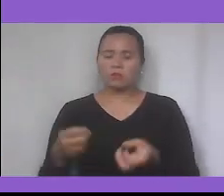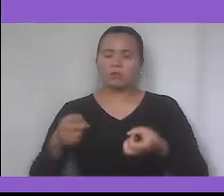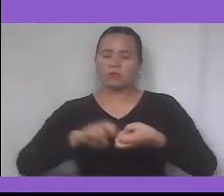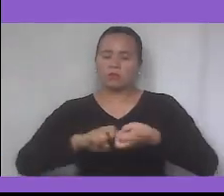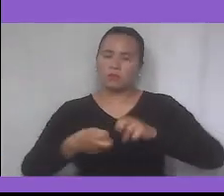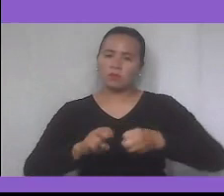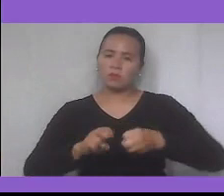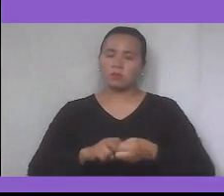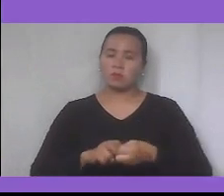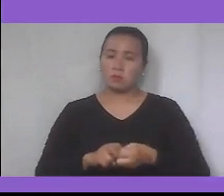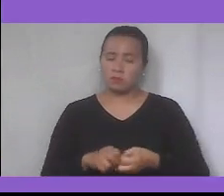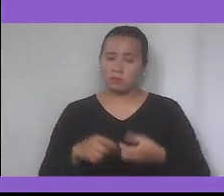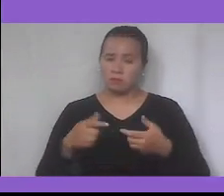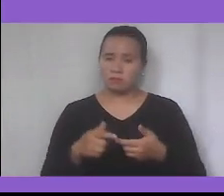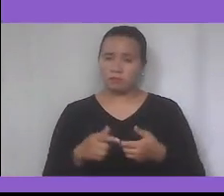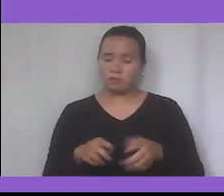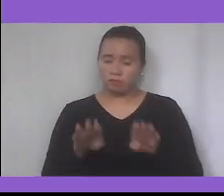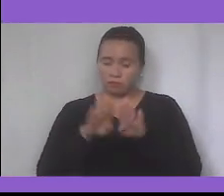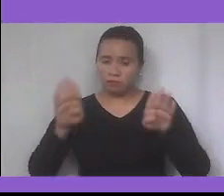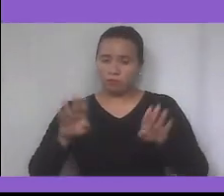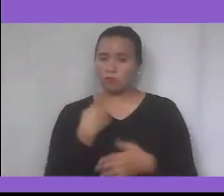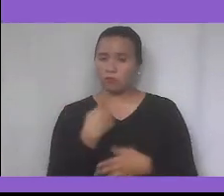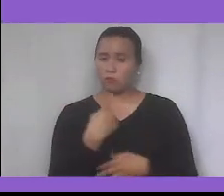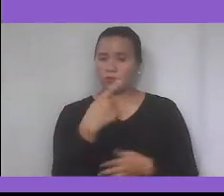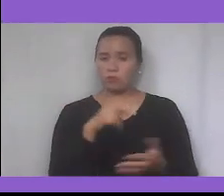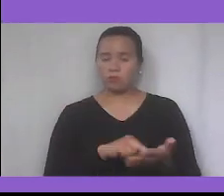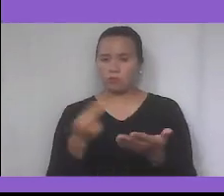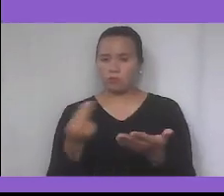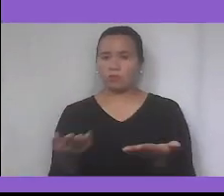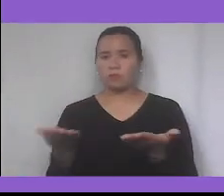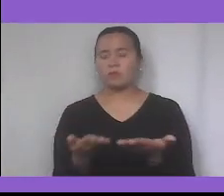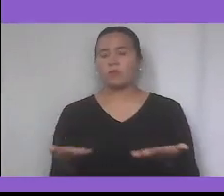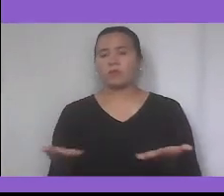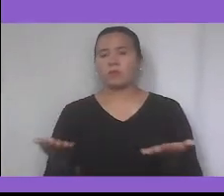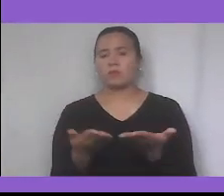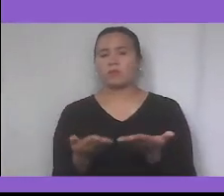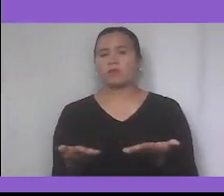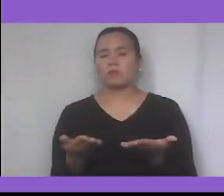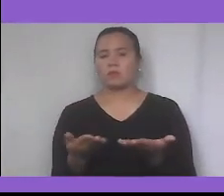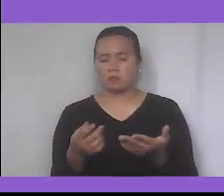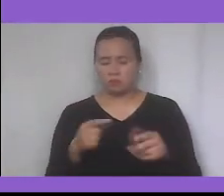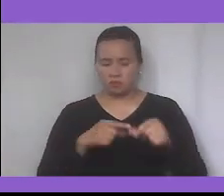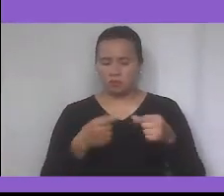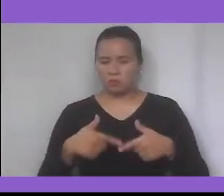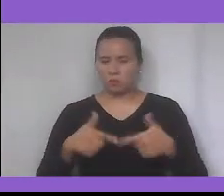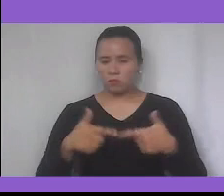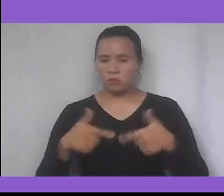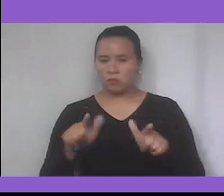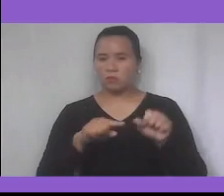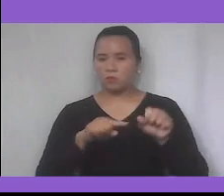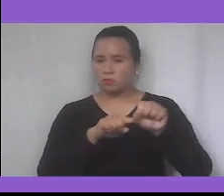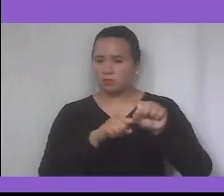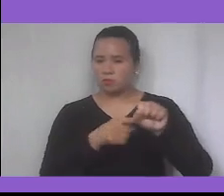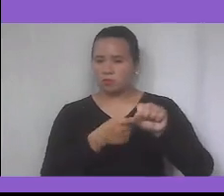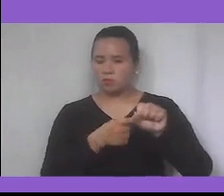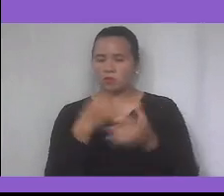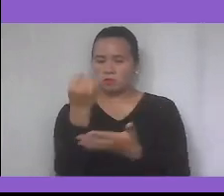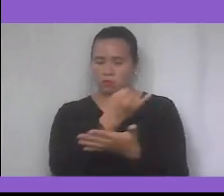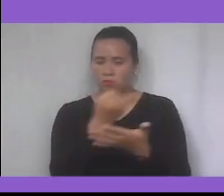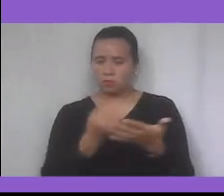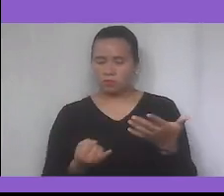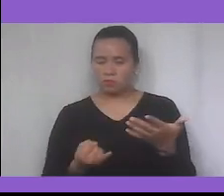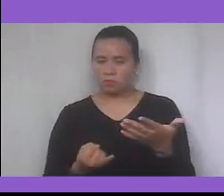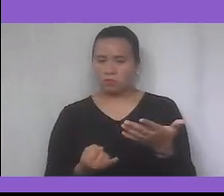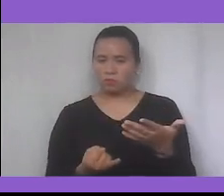math assistant to solve the problem. So let me open my OneNote here. Okay, so